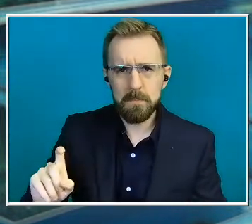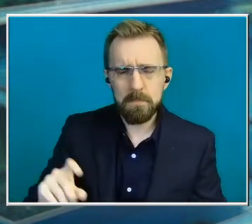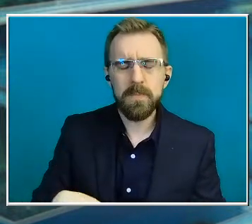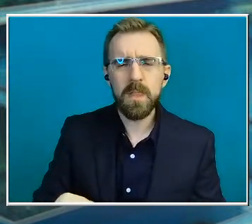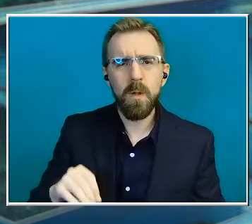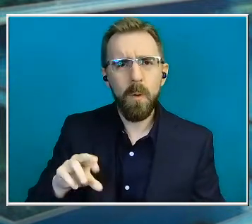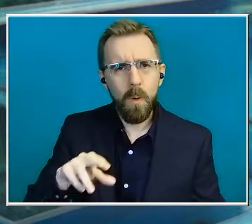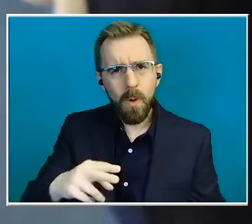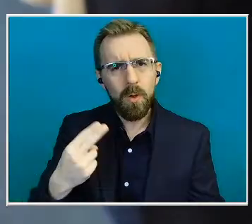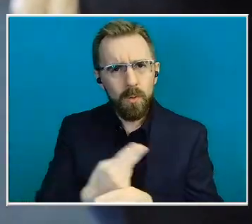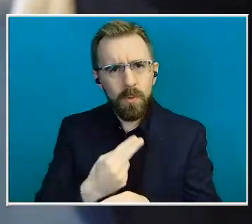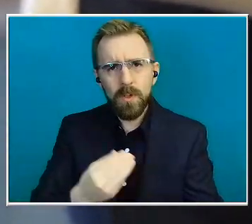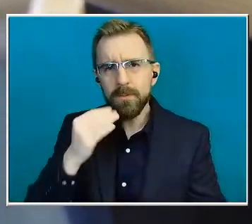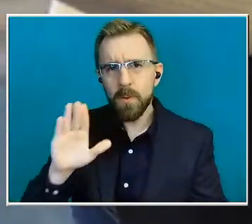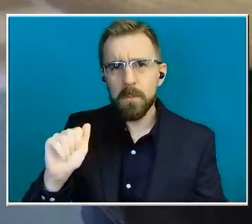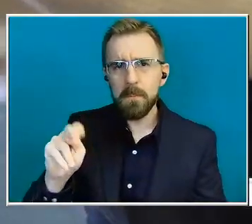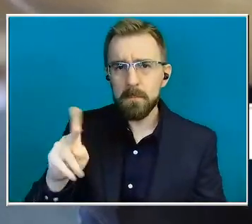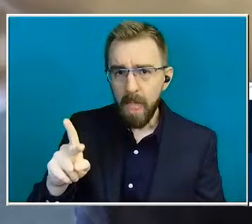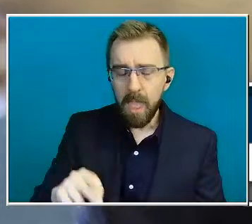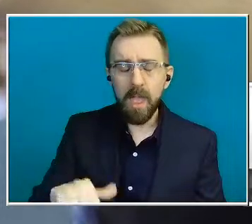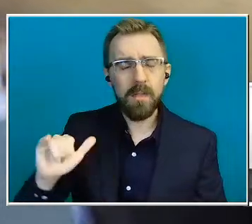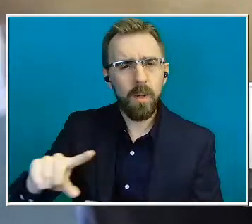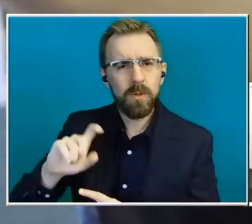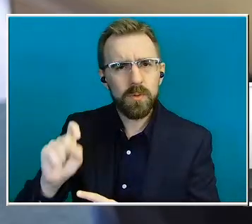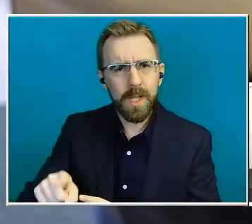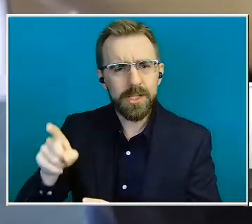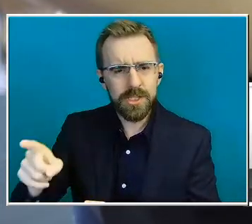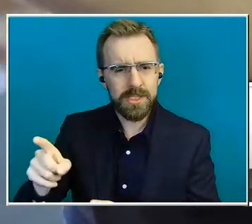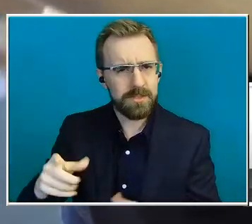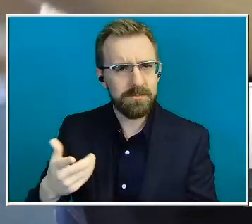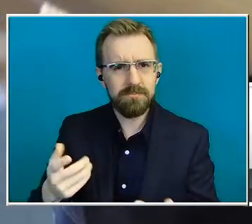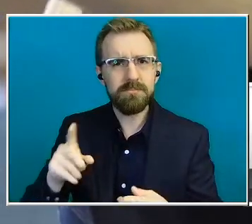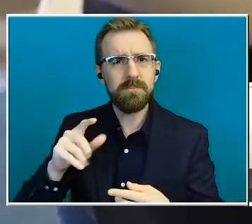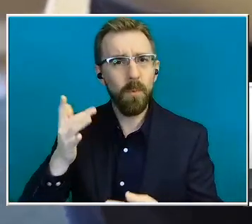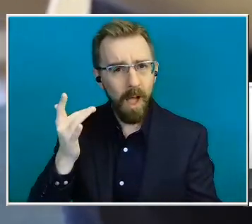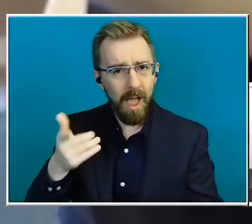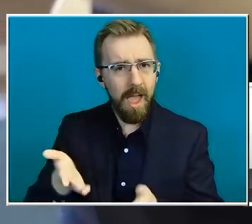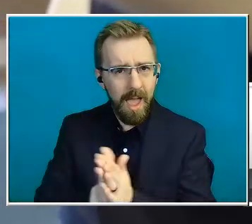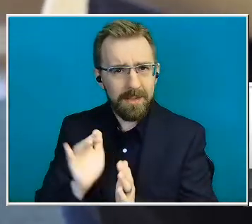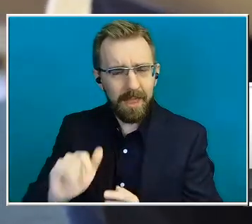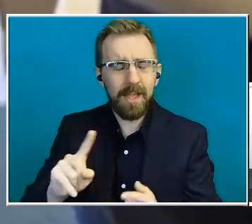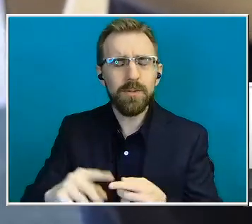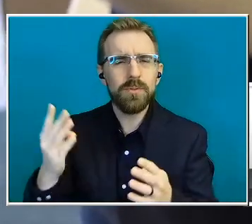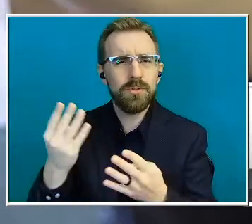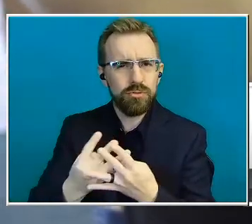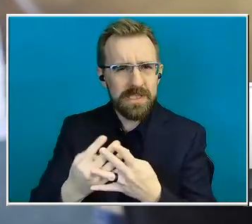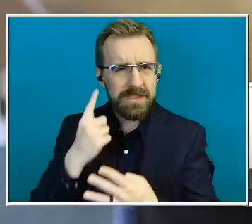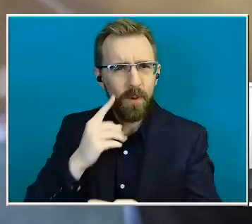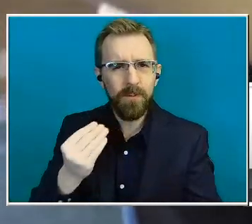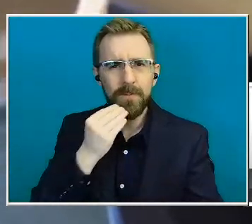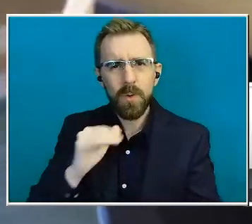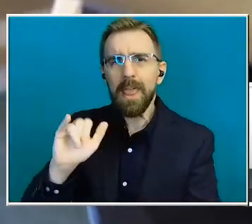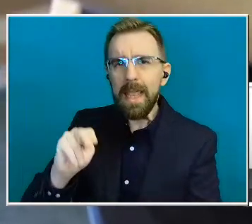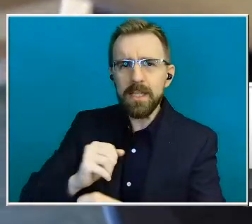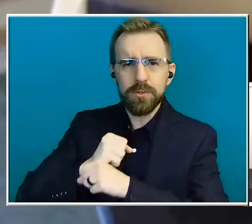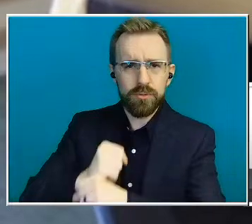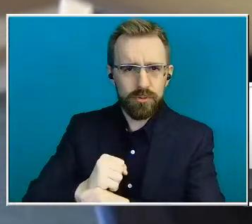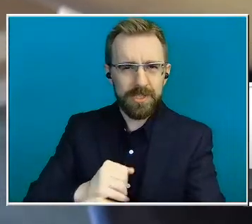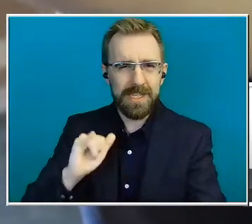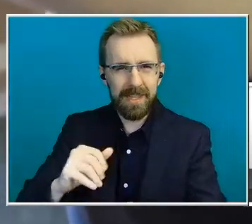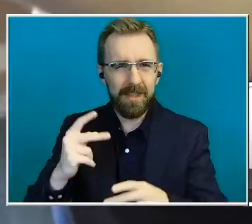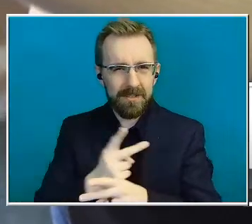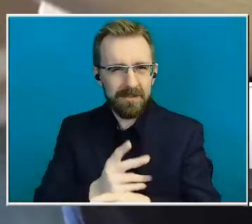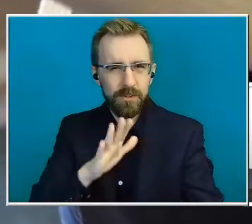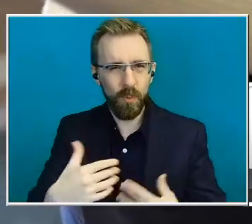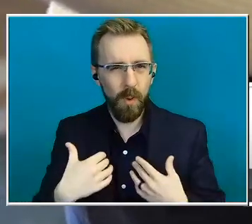bank? Those questions are to screen for food insecurity, which is one of many social determinants of health. Social